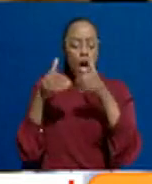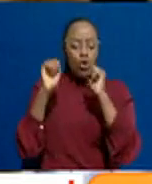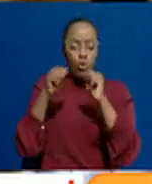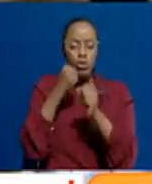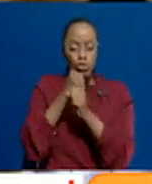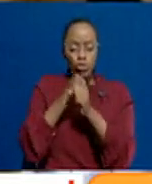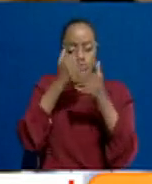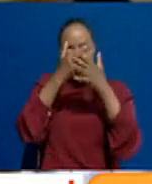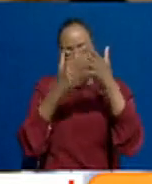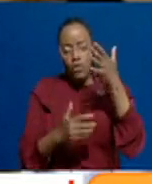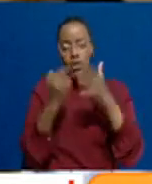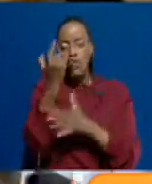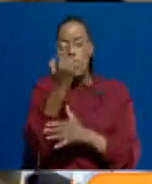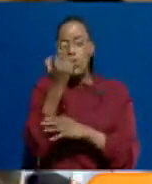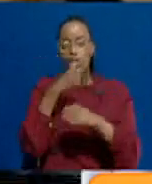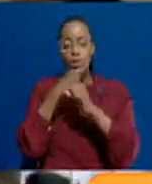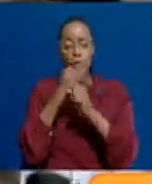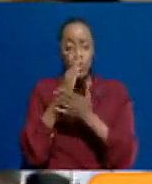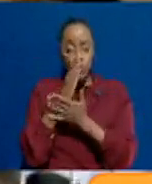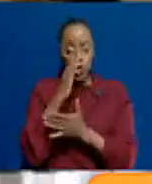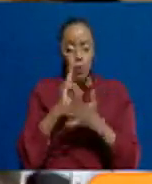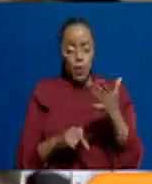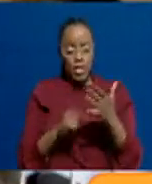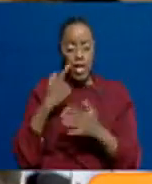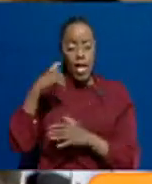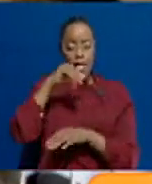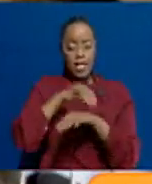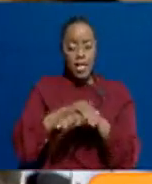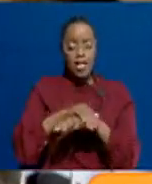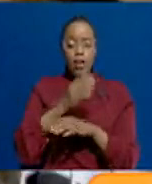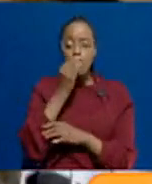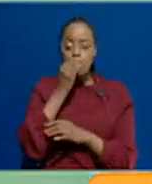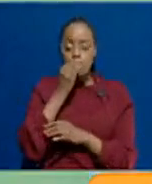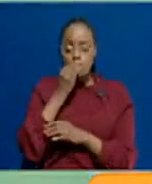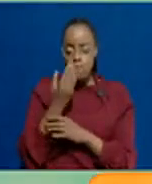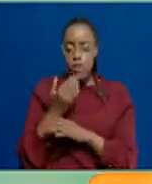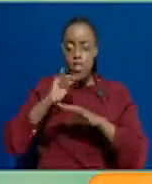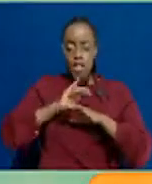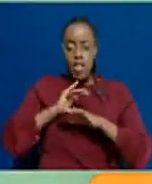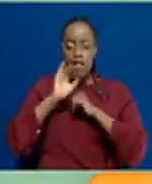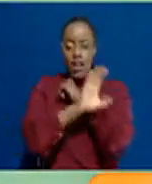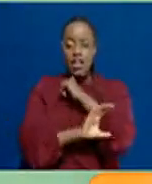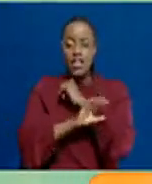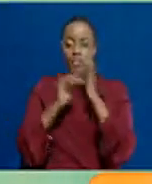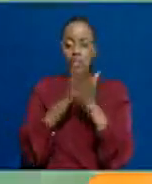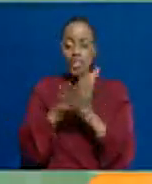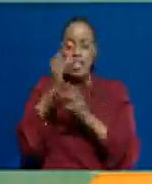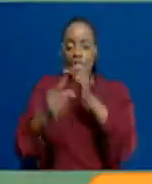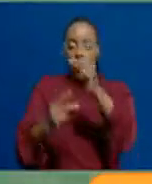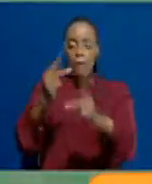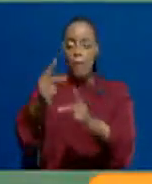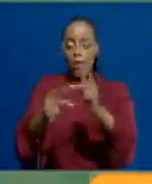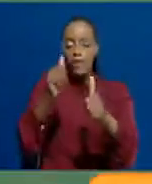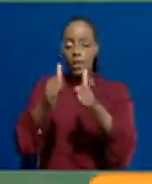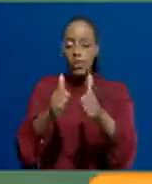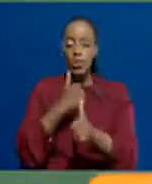go about all these, just to ensure that we get a food secure country. Here, the progress that we have made in terms